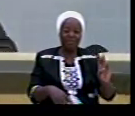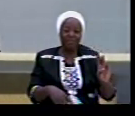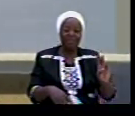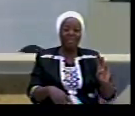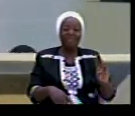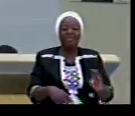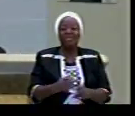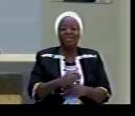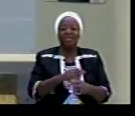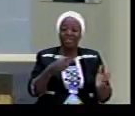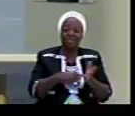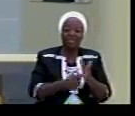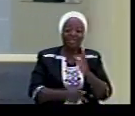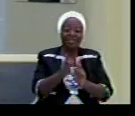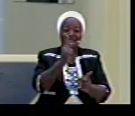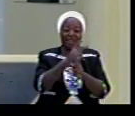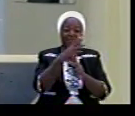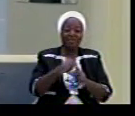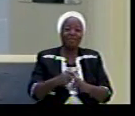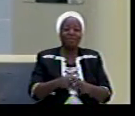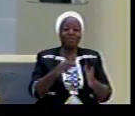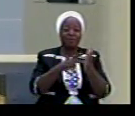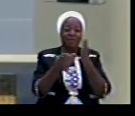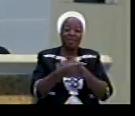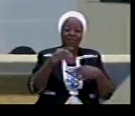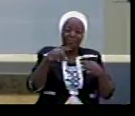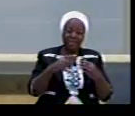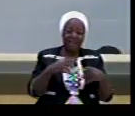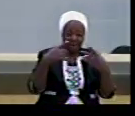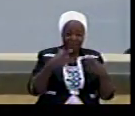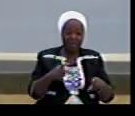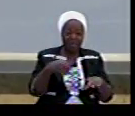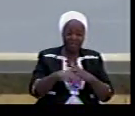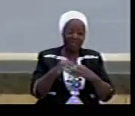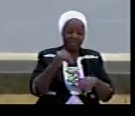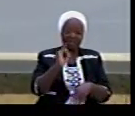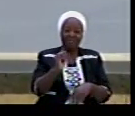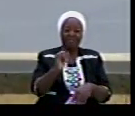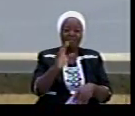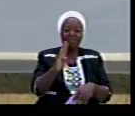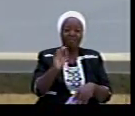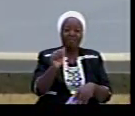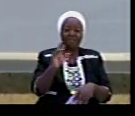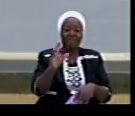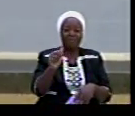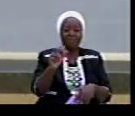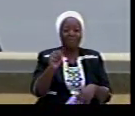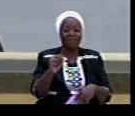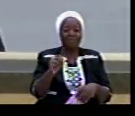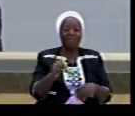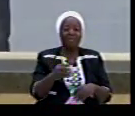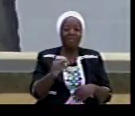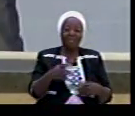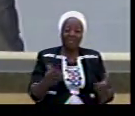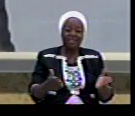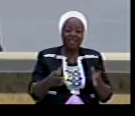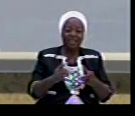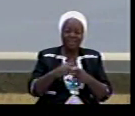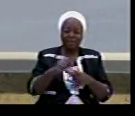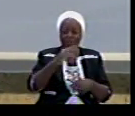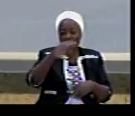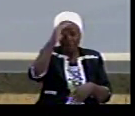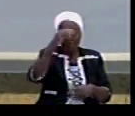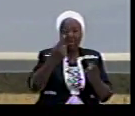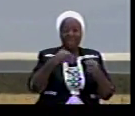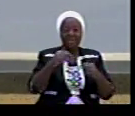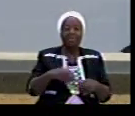airport in Ibadan here. A girl came with one leg shorter than the other.